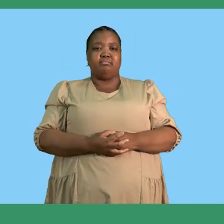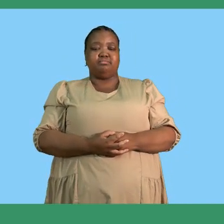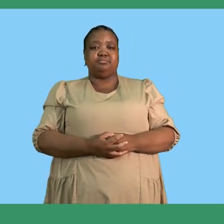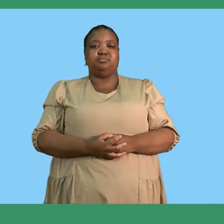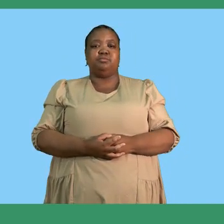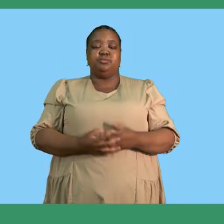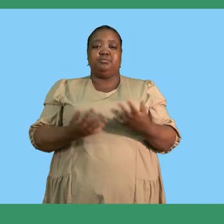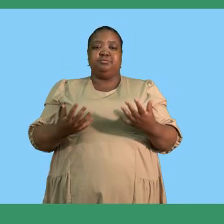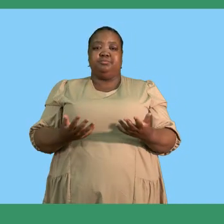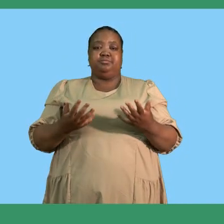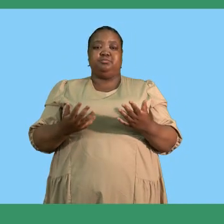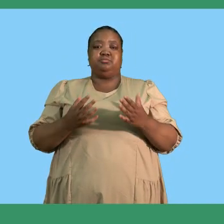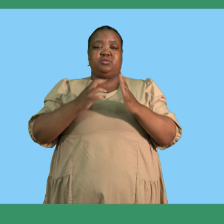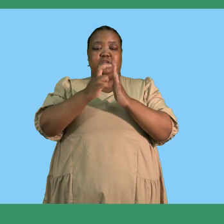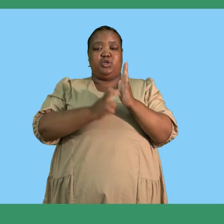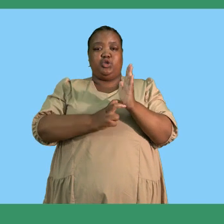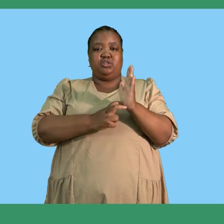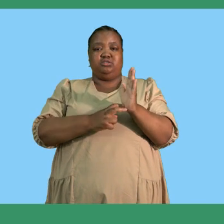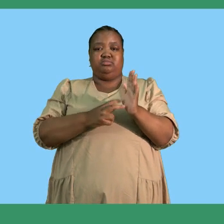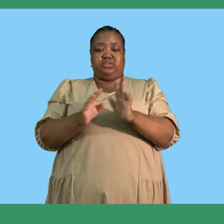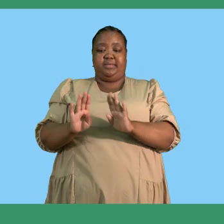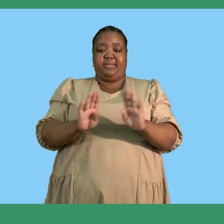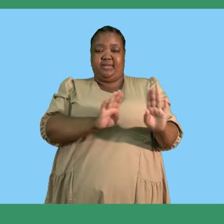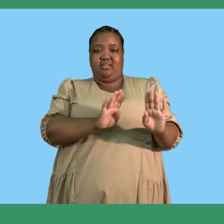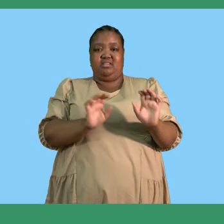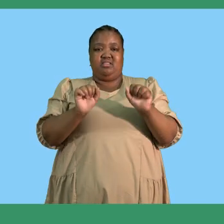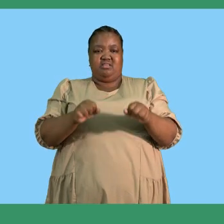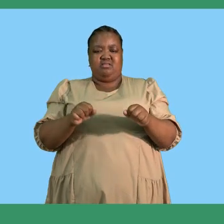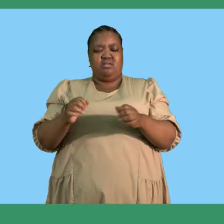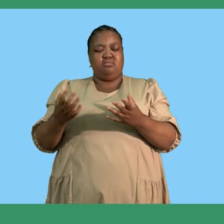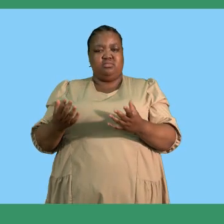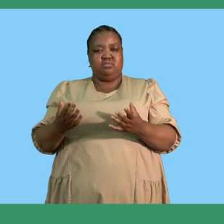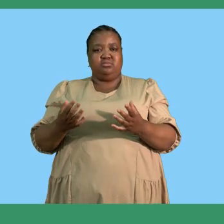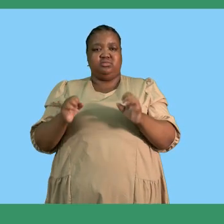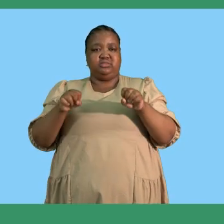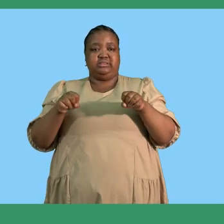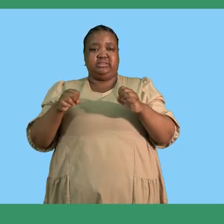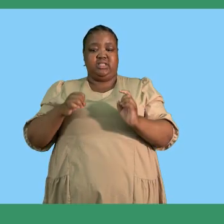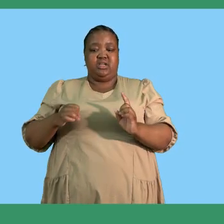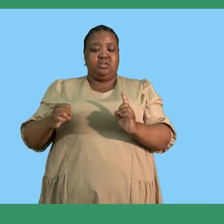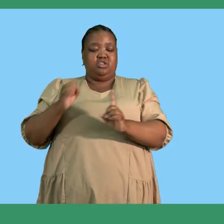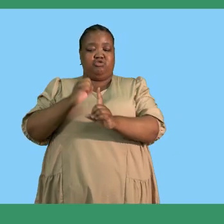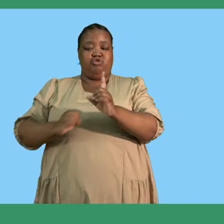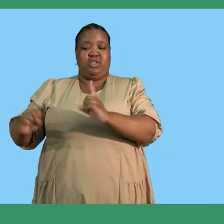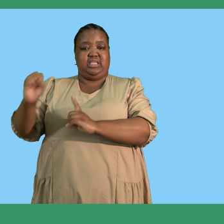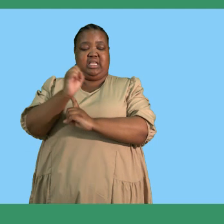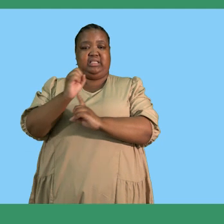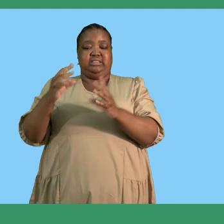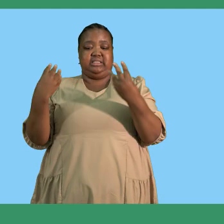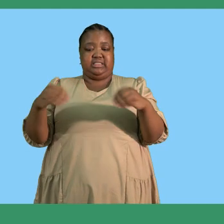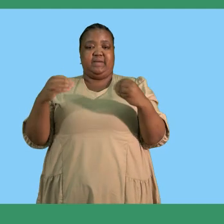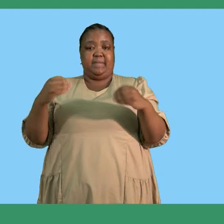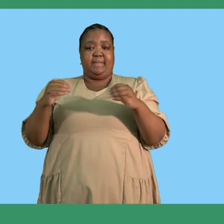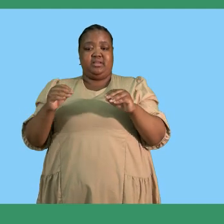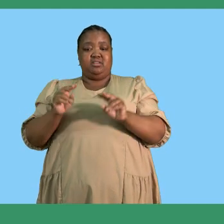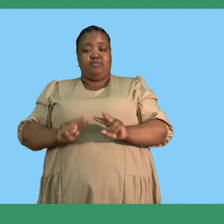manner. Ethical behavior also looks at acting in a way that is consistent with what society